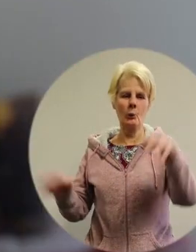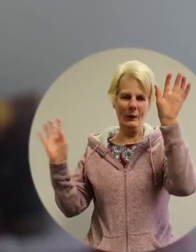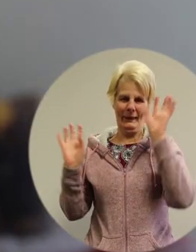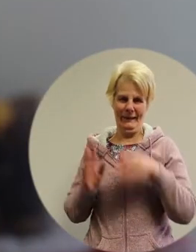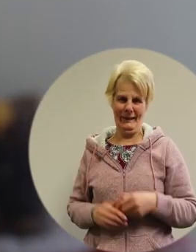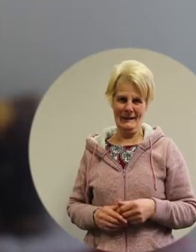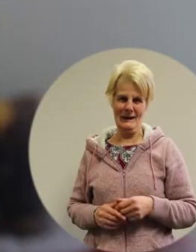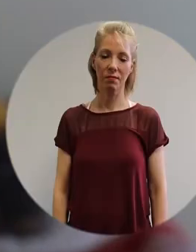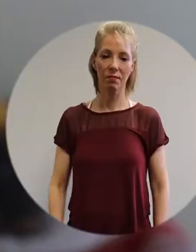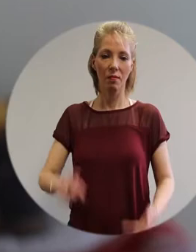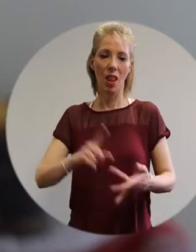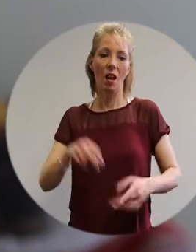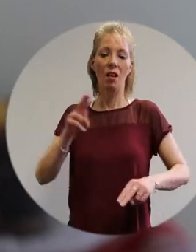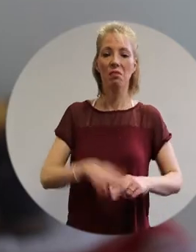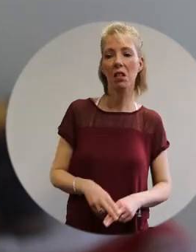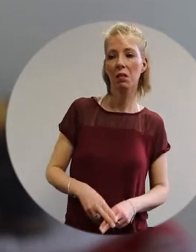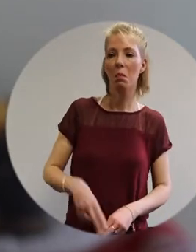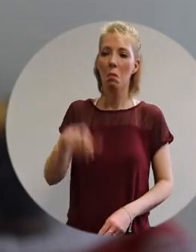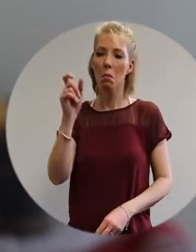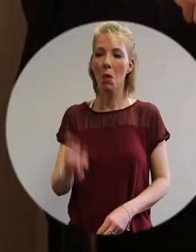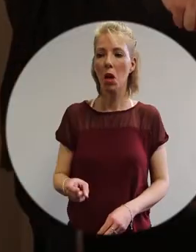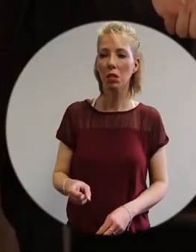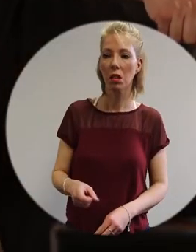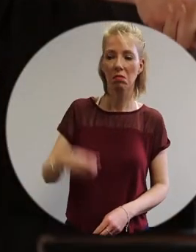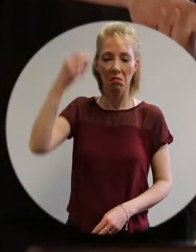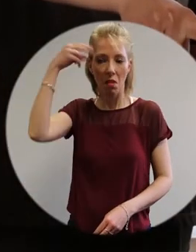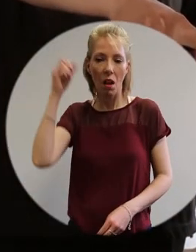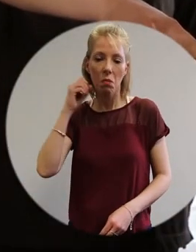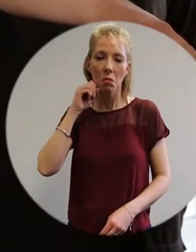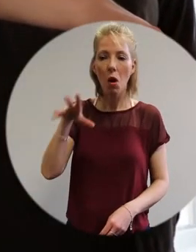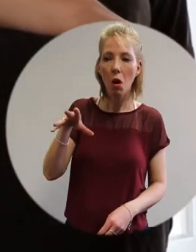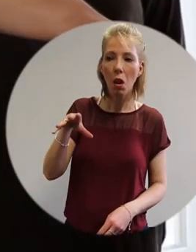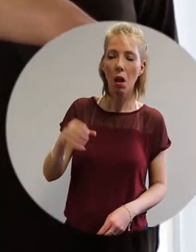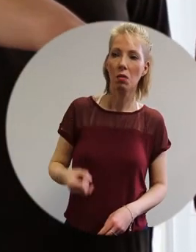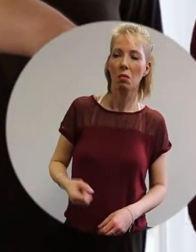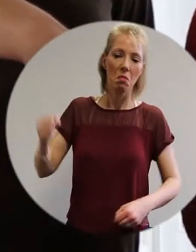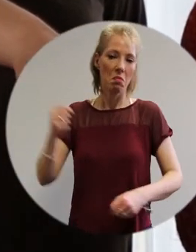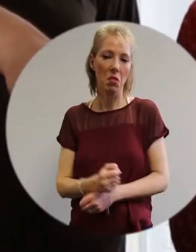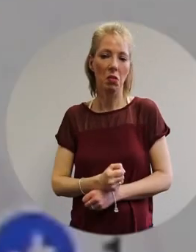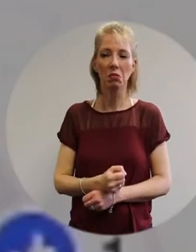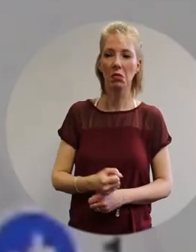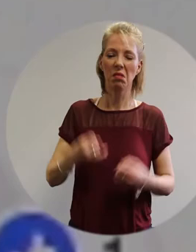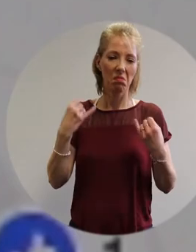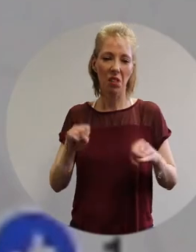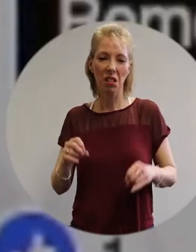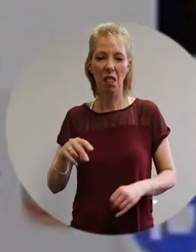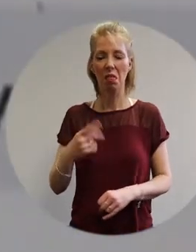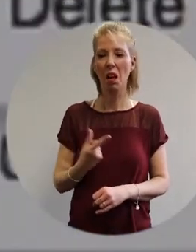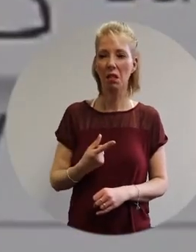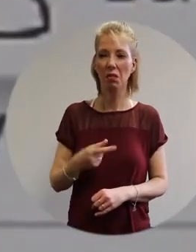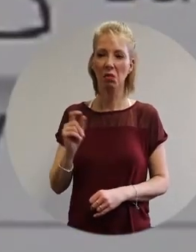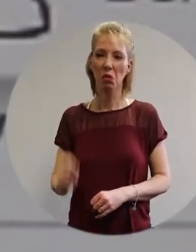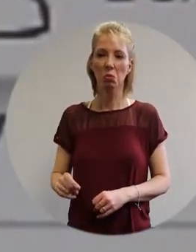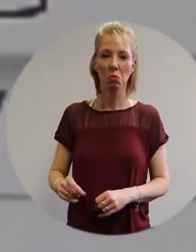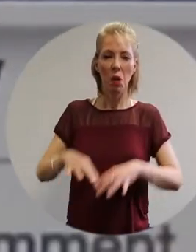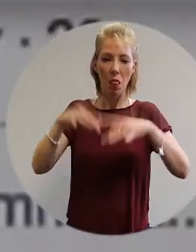is bullying you, calling you your names or tweeting you and fairly on social media you can always block them. To block someone go to the